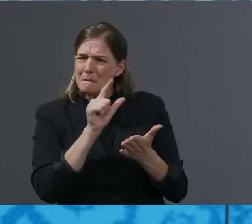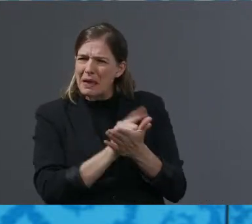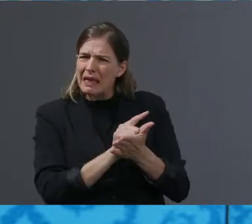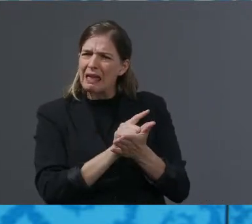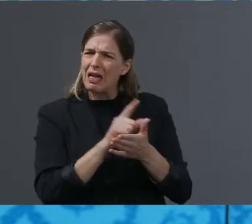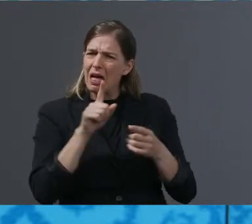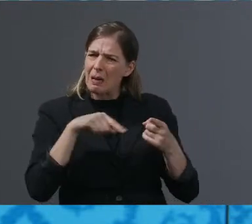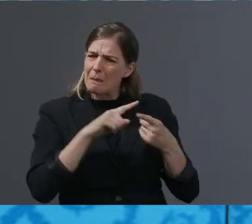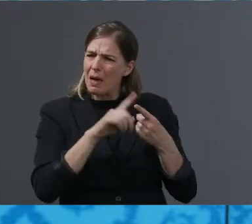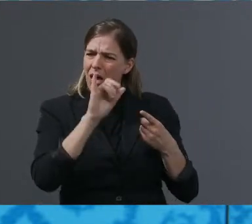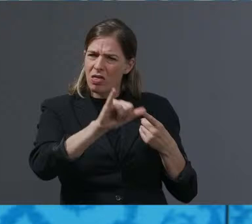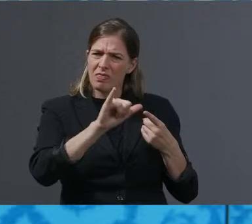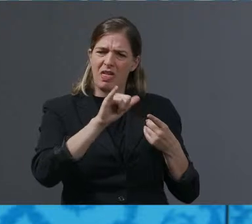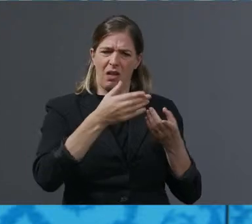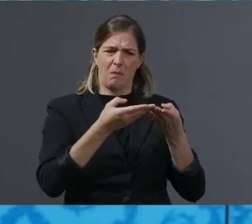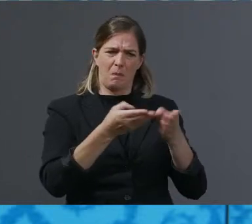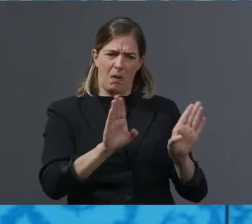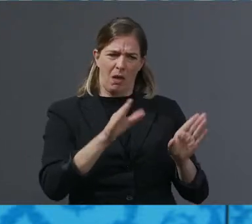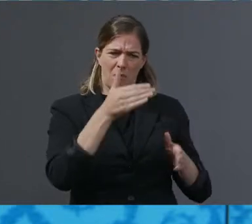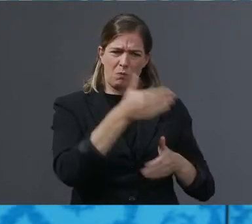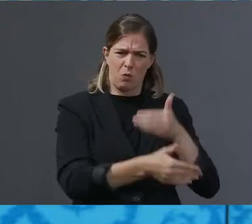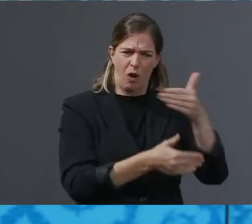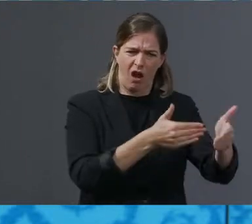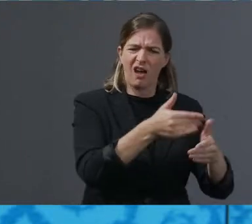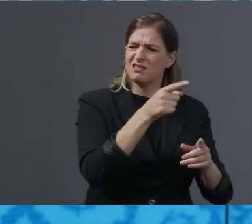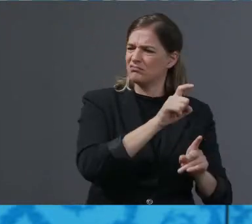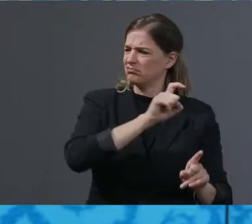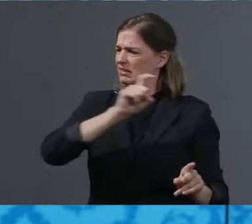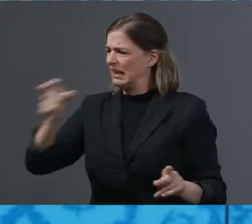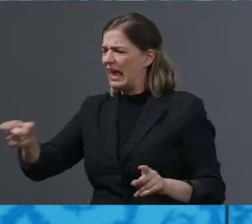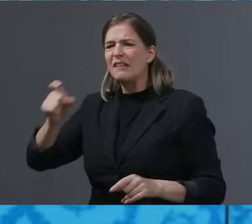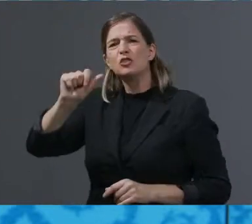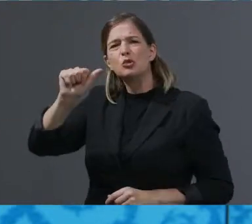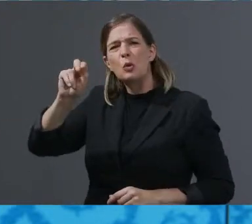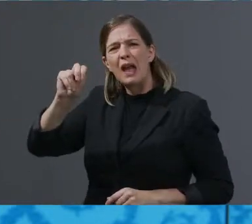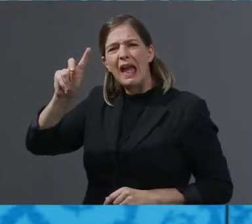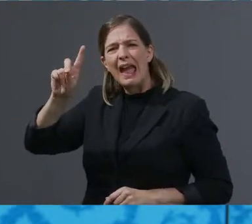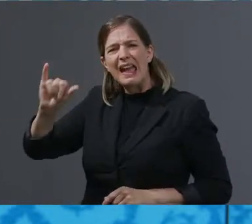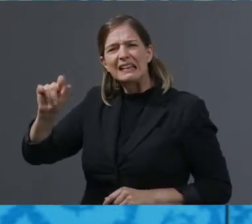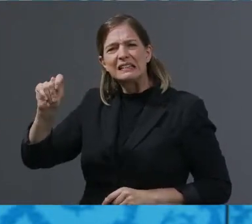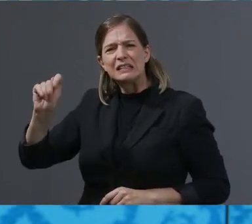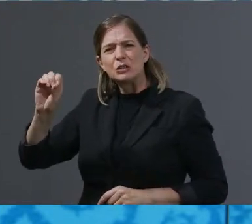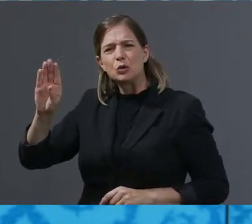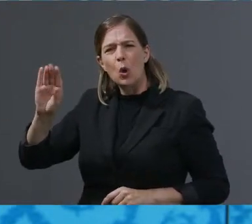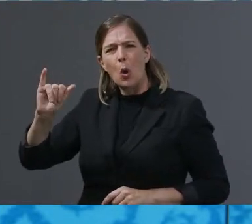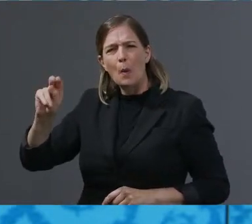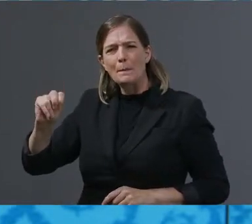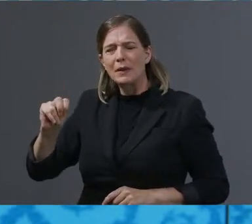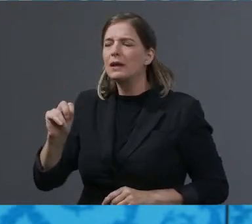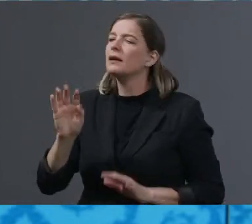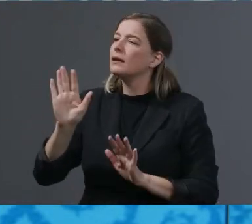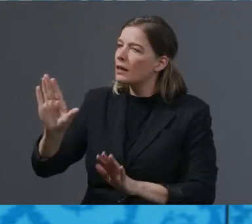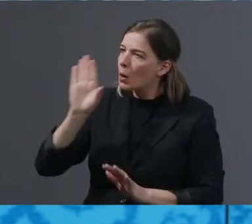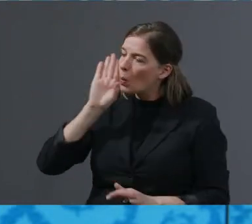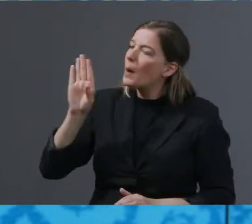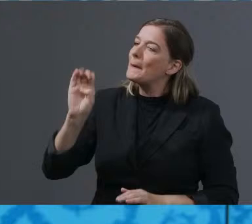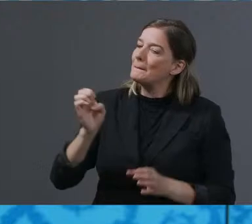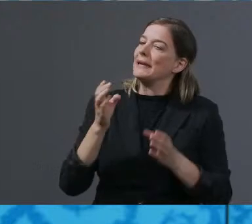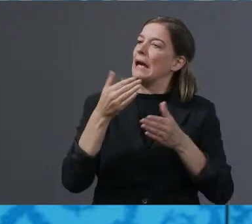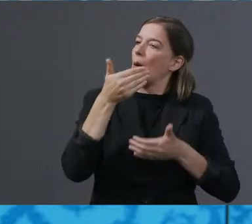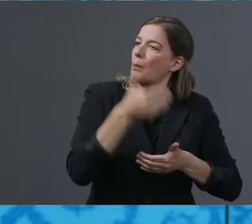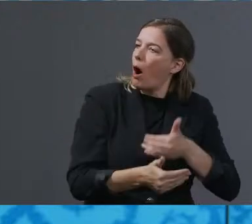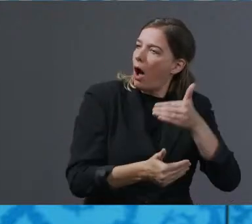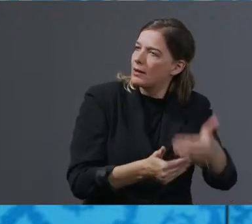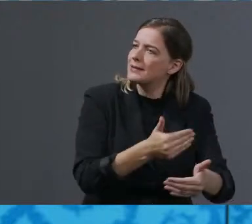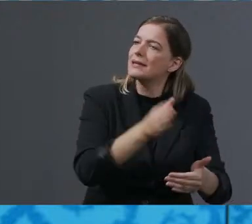it to Andy Tobin. So, And there should be a public process, so this is something we will address. so when are you going to have